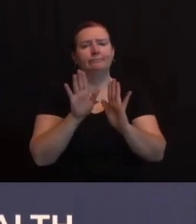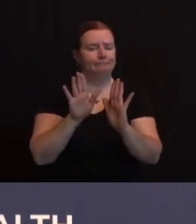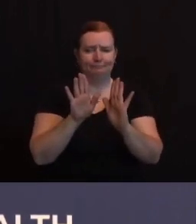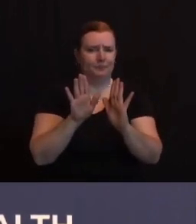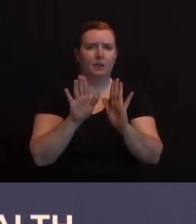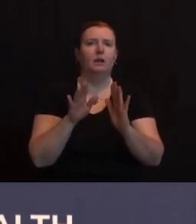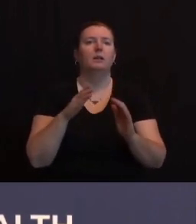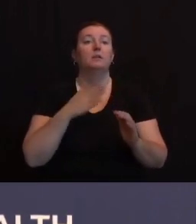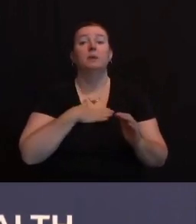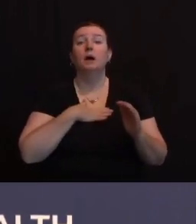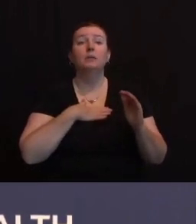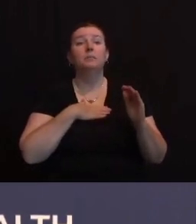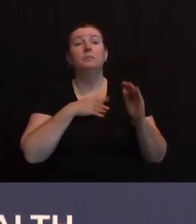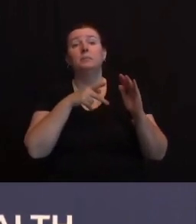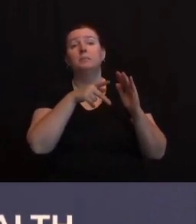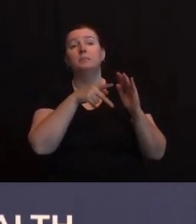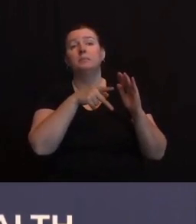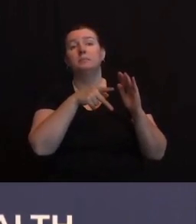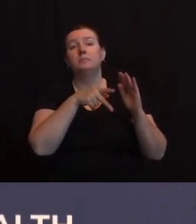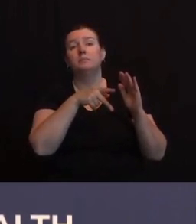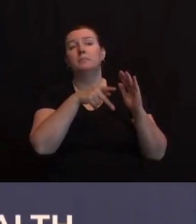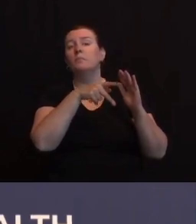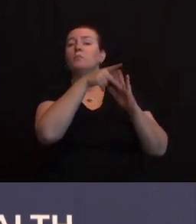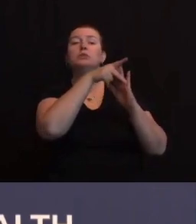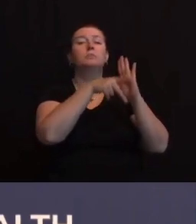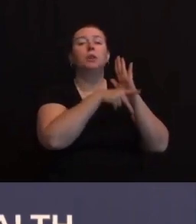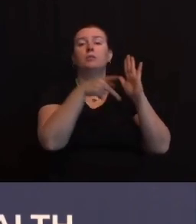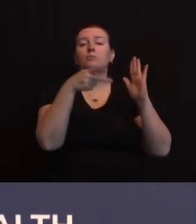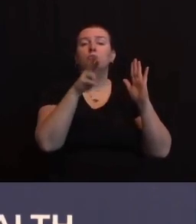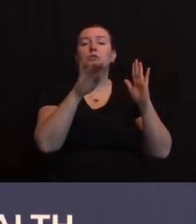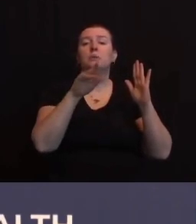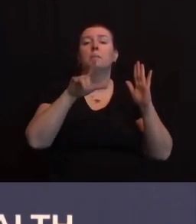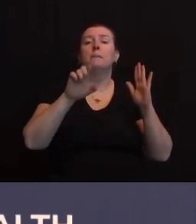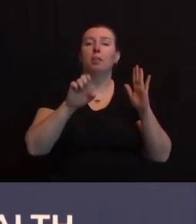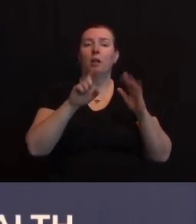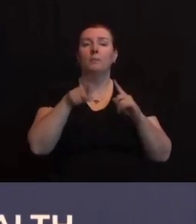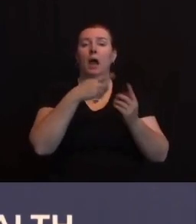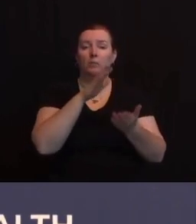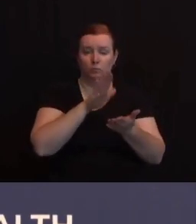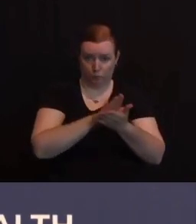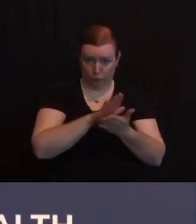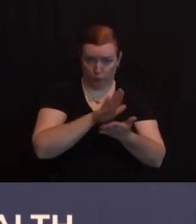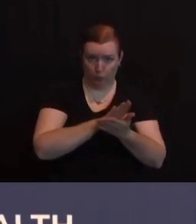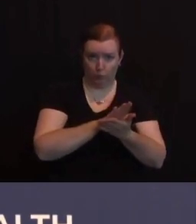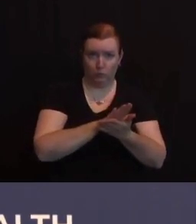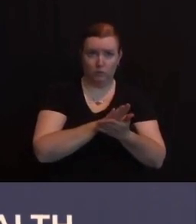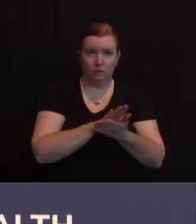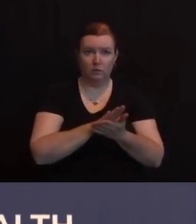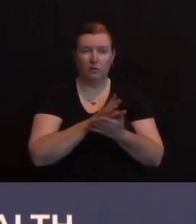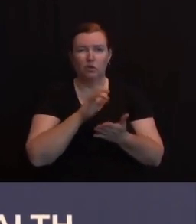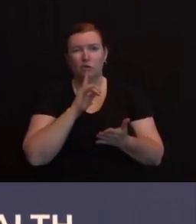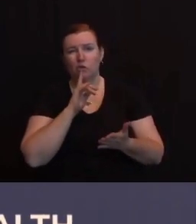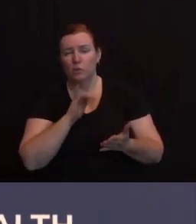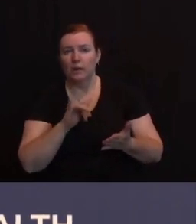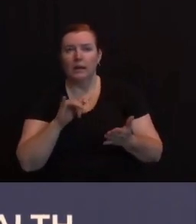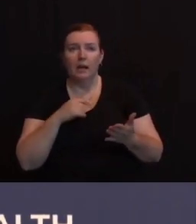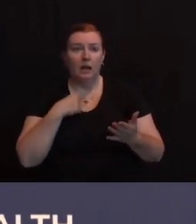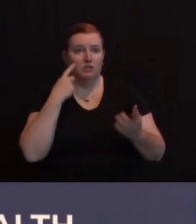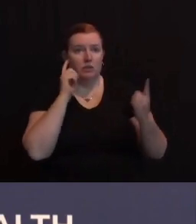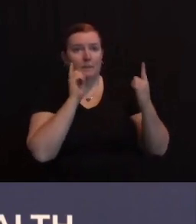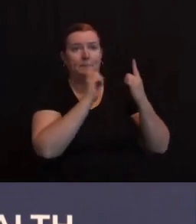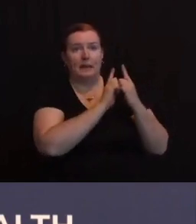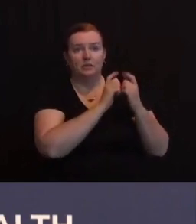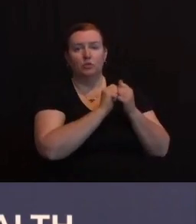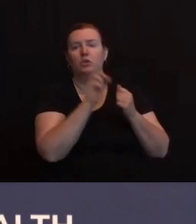on schools right now. And by the way, it's higher ed. I just had a really good meeting with Rutgers' new president,